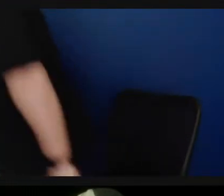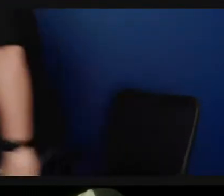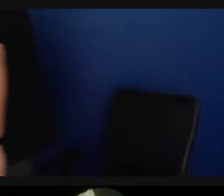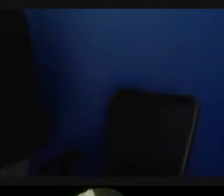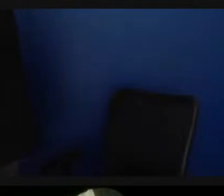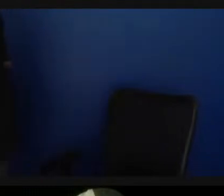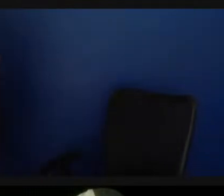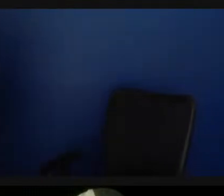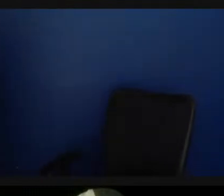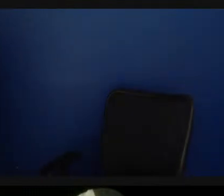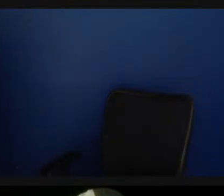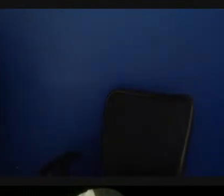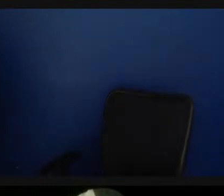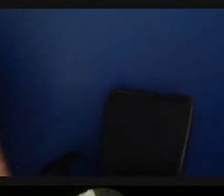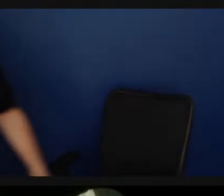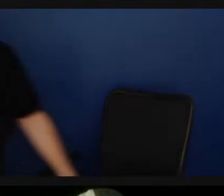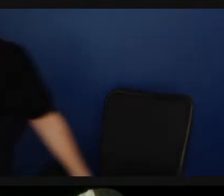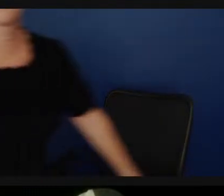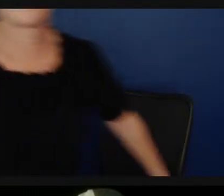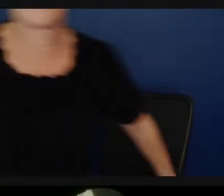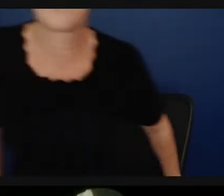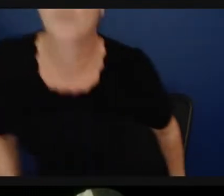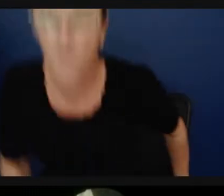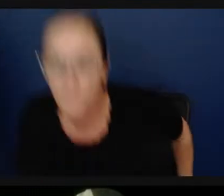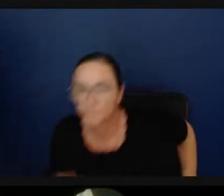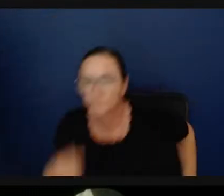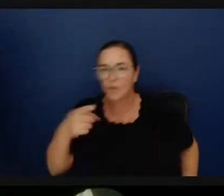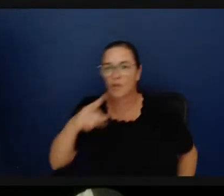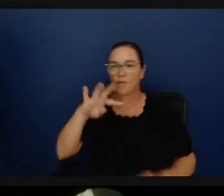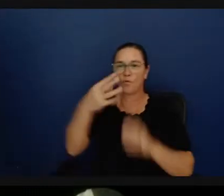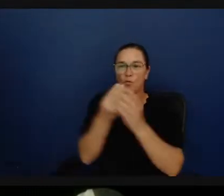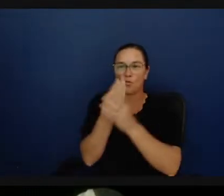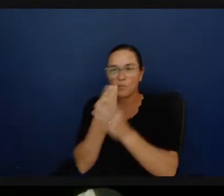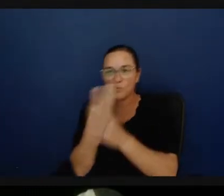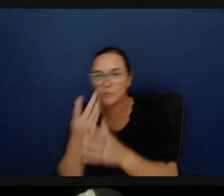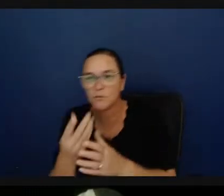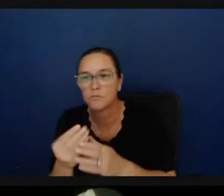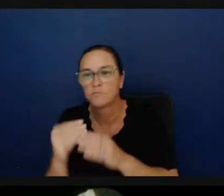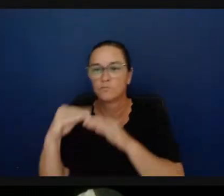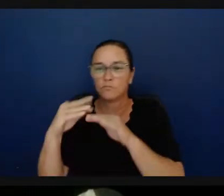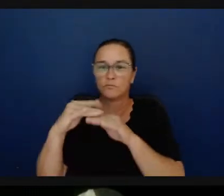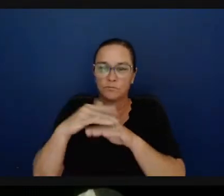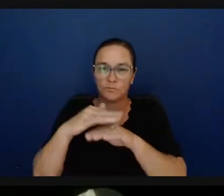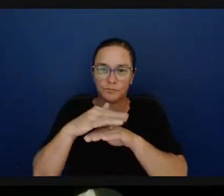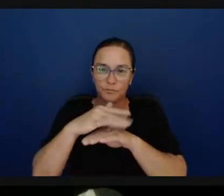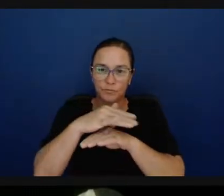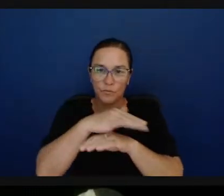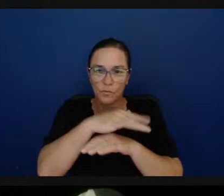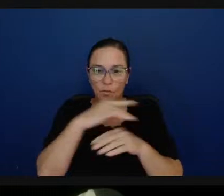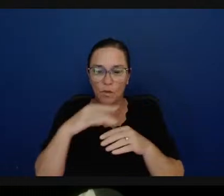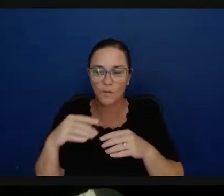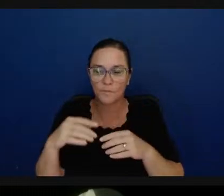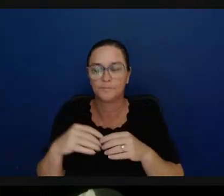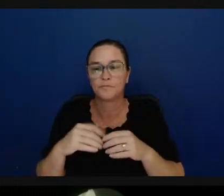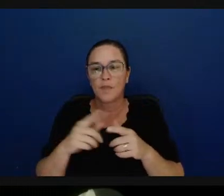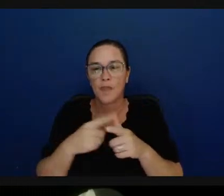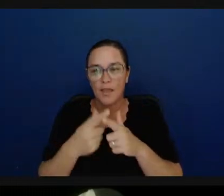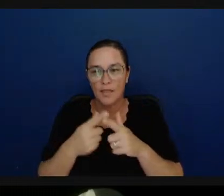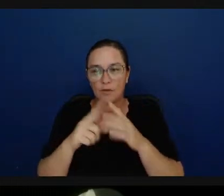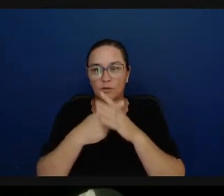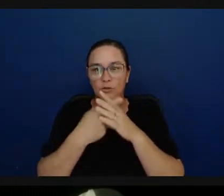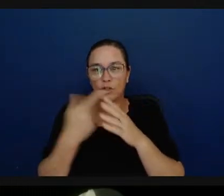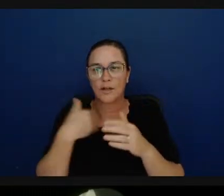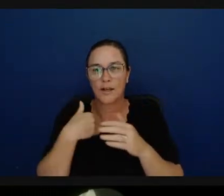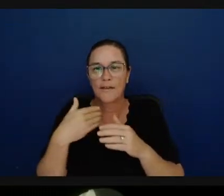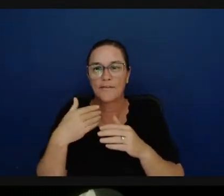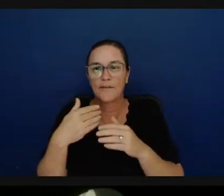Okay, here comes episode 4. Starts off in the southwest, starts marching across a crater towards the east, but then we start having ooze-up flows.